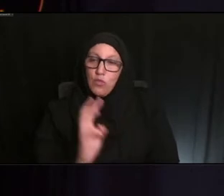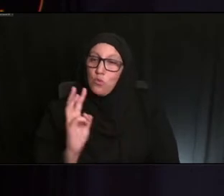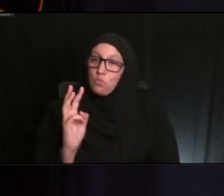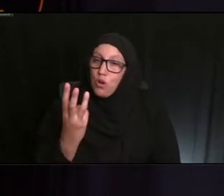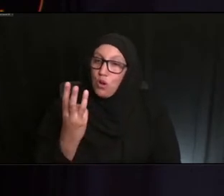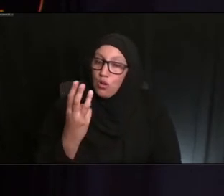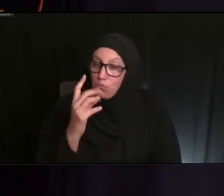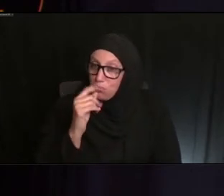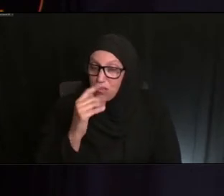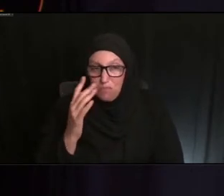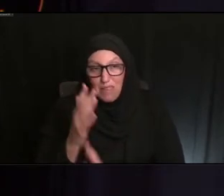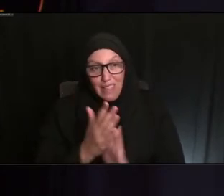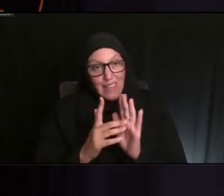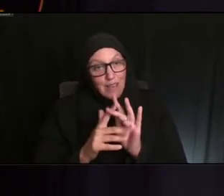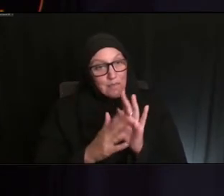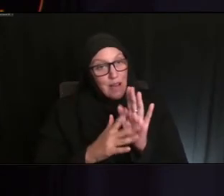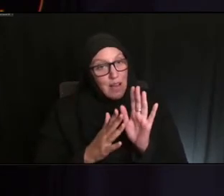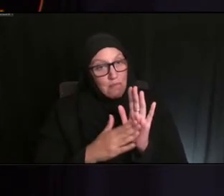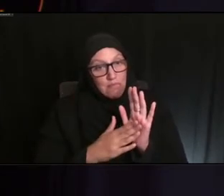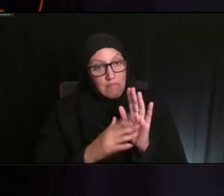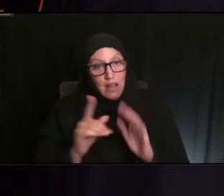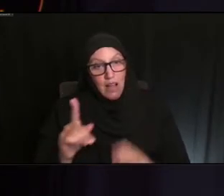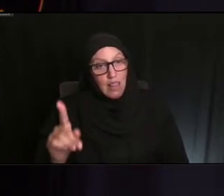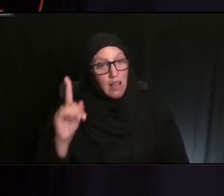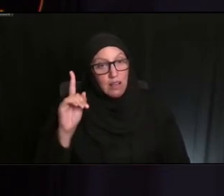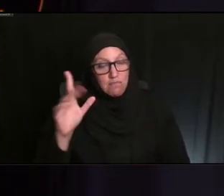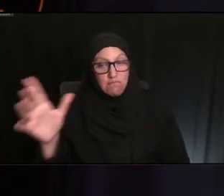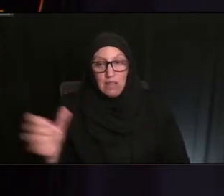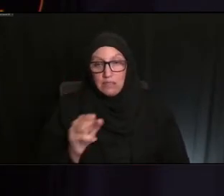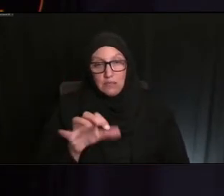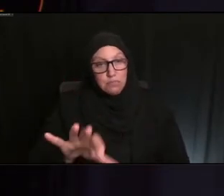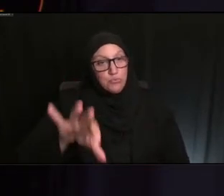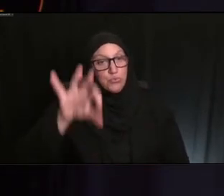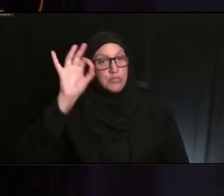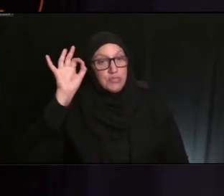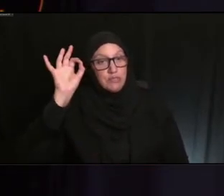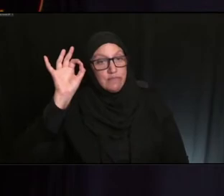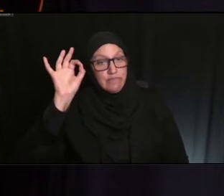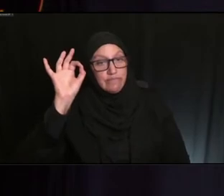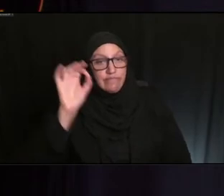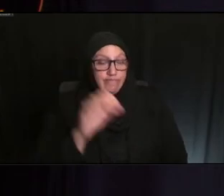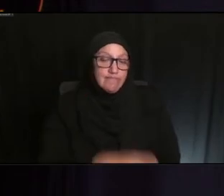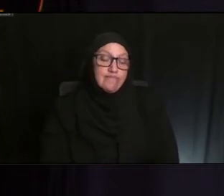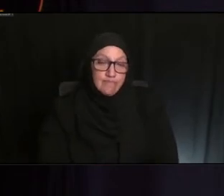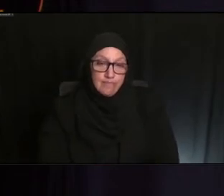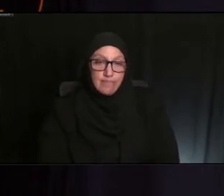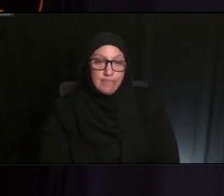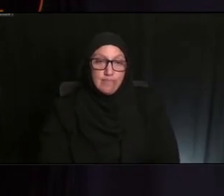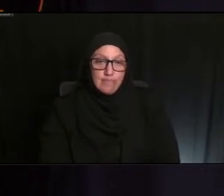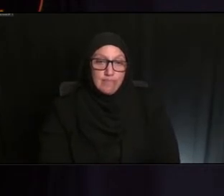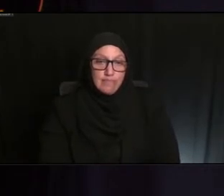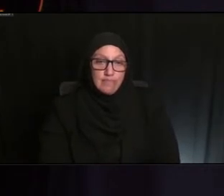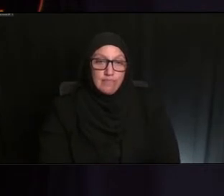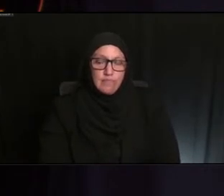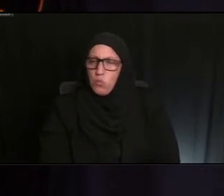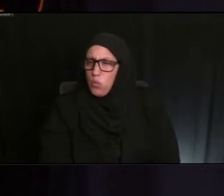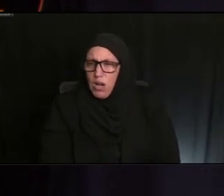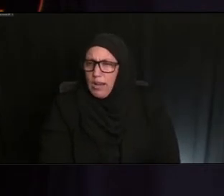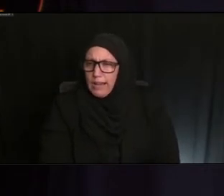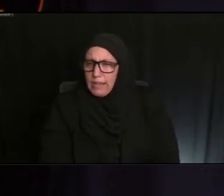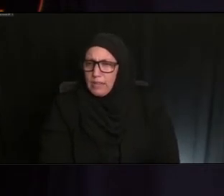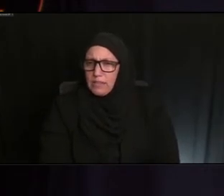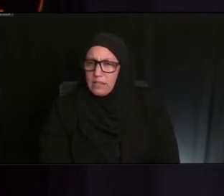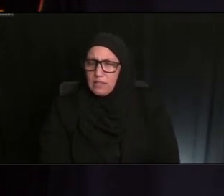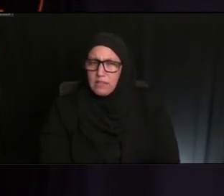appointed. That Allah Azza wa Jal himself has appointed this the imam. Why? Allah